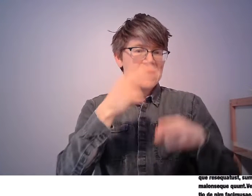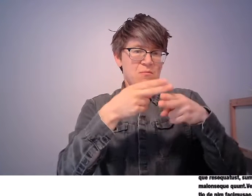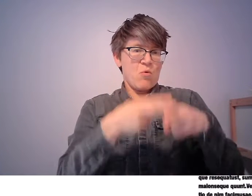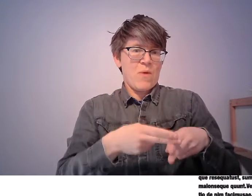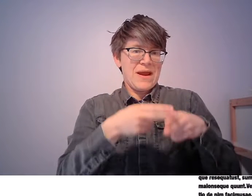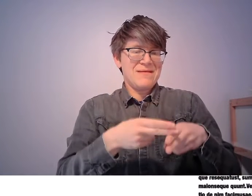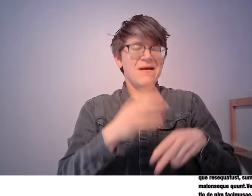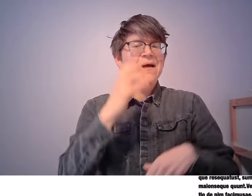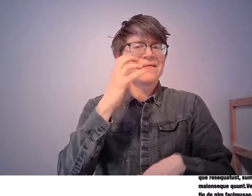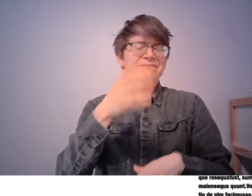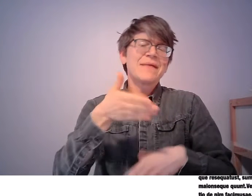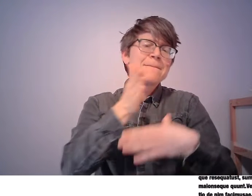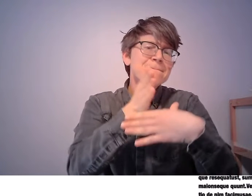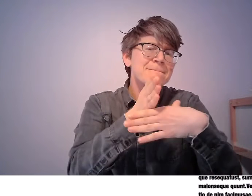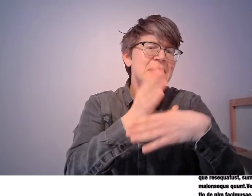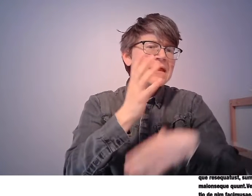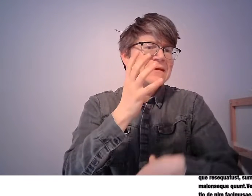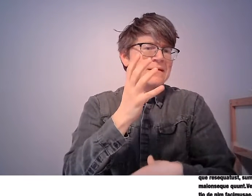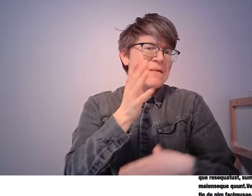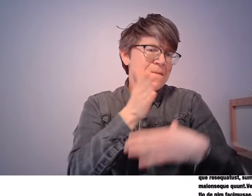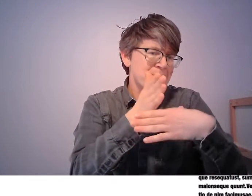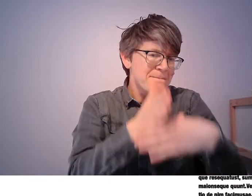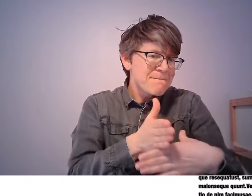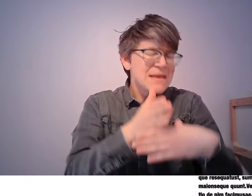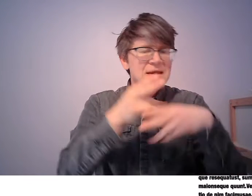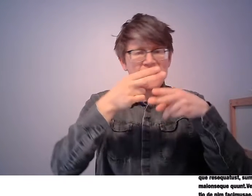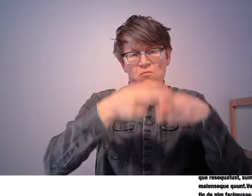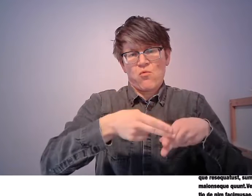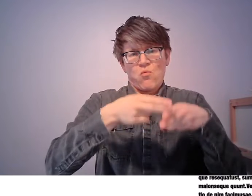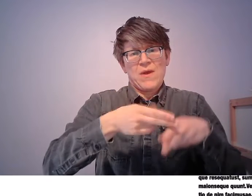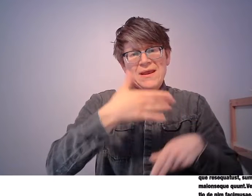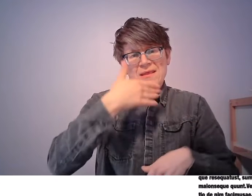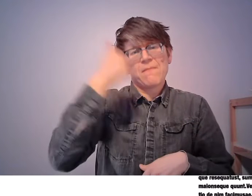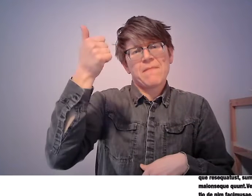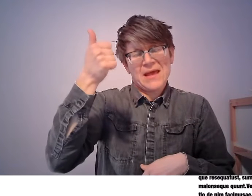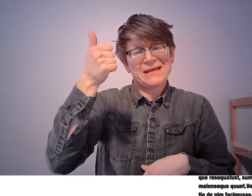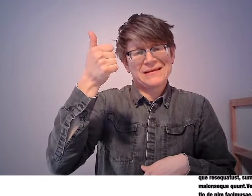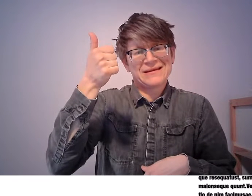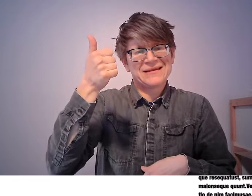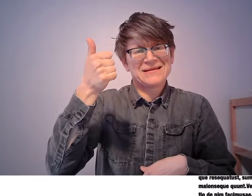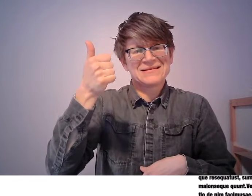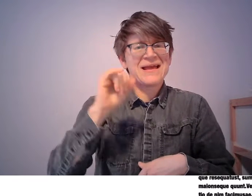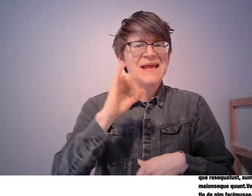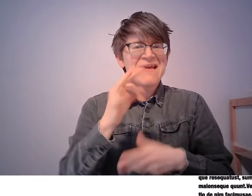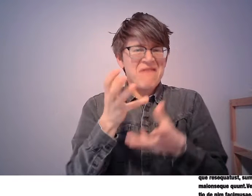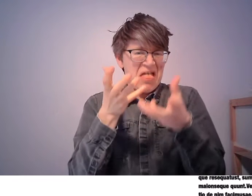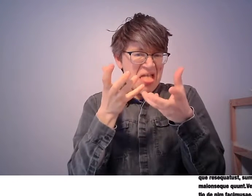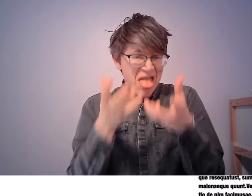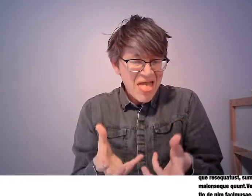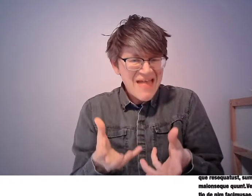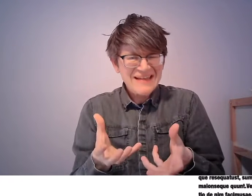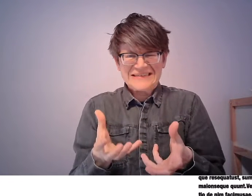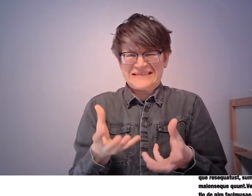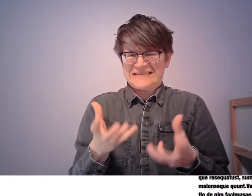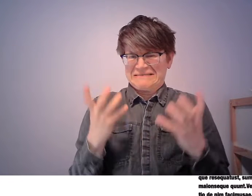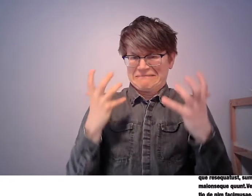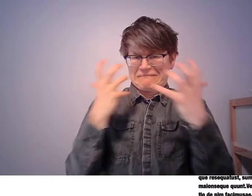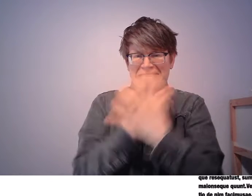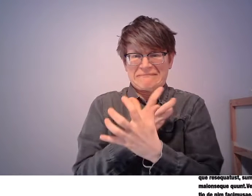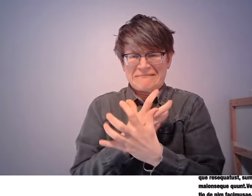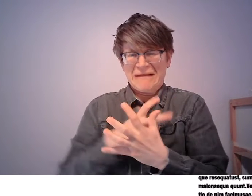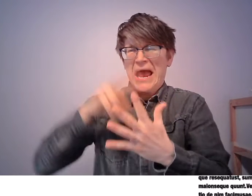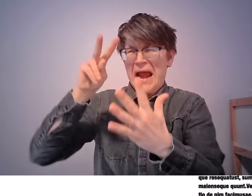works best. If a type style is heavy or has tight counter spaces, it makes it harder to read at